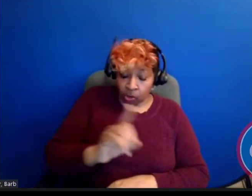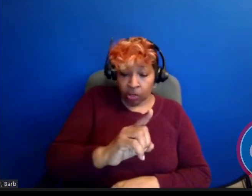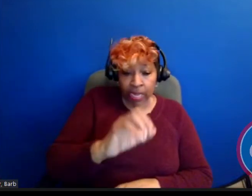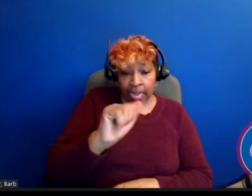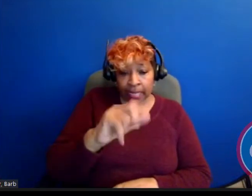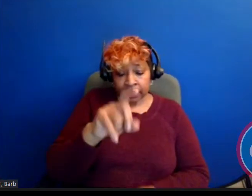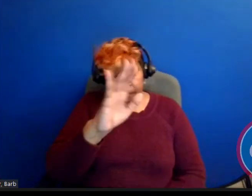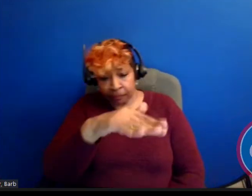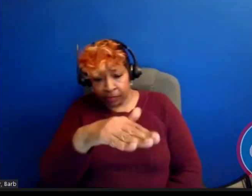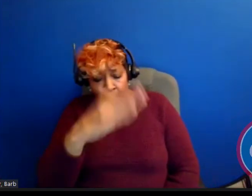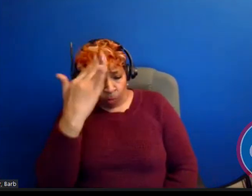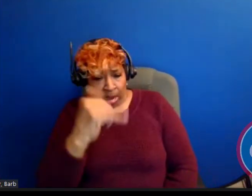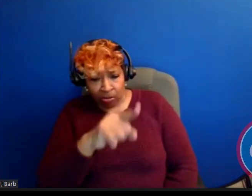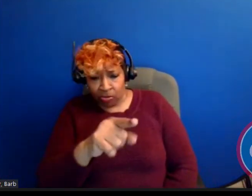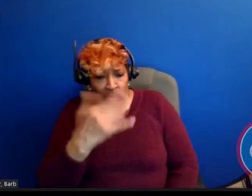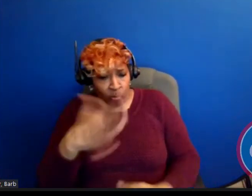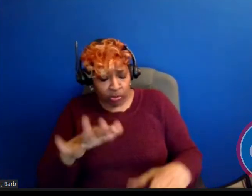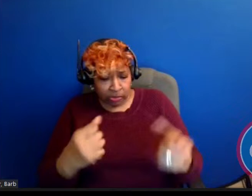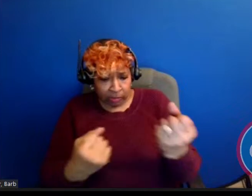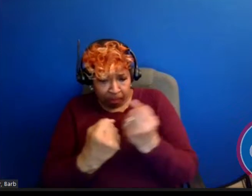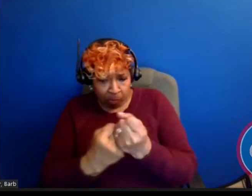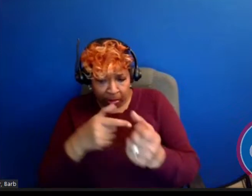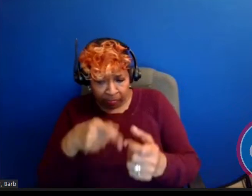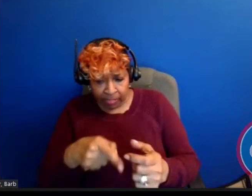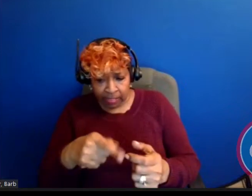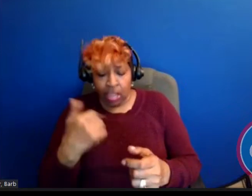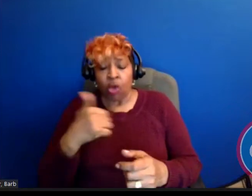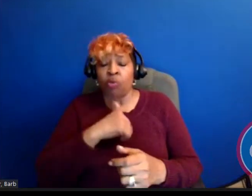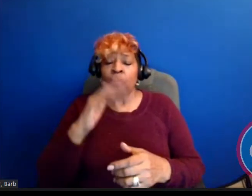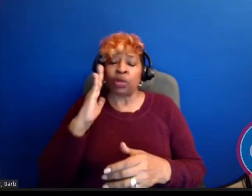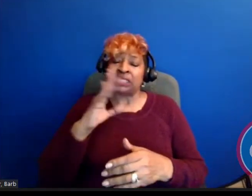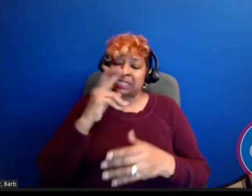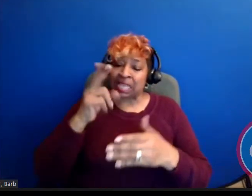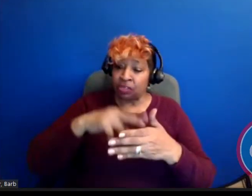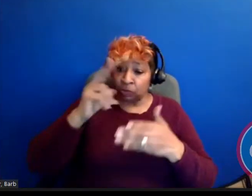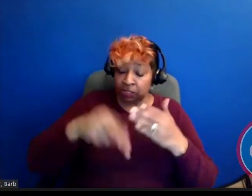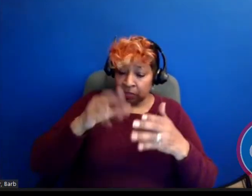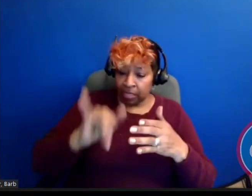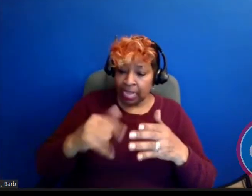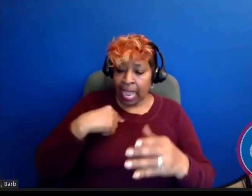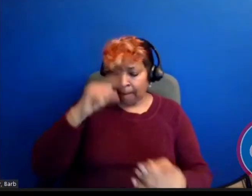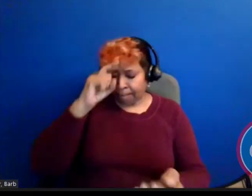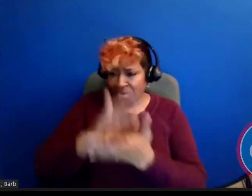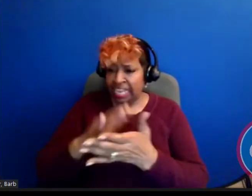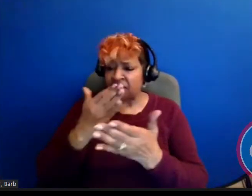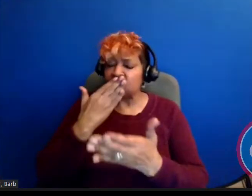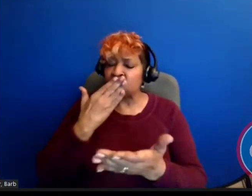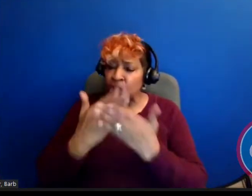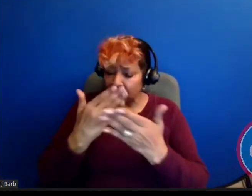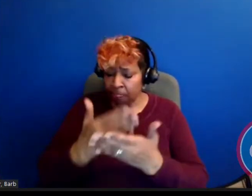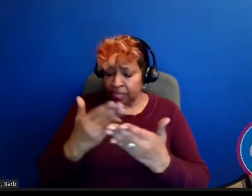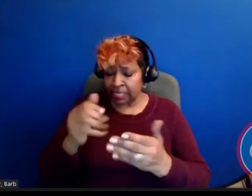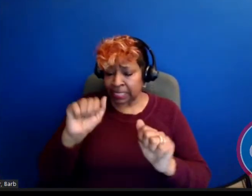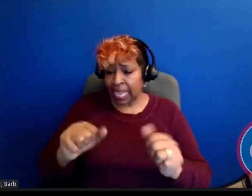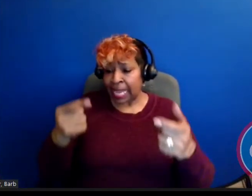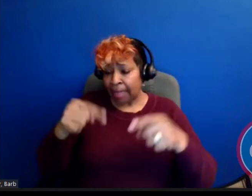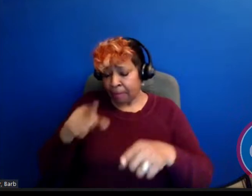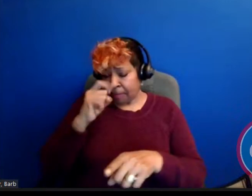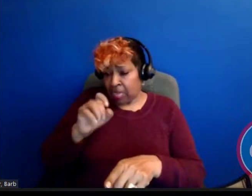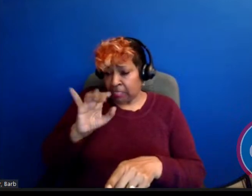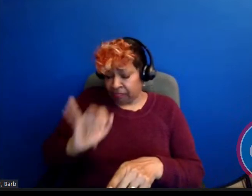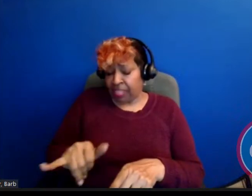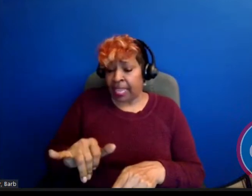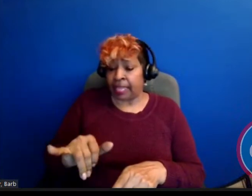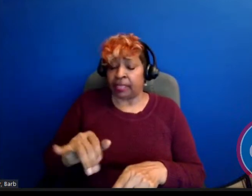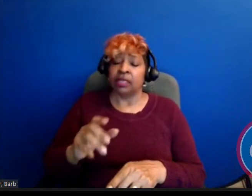in favor of this? And that we'll see the result of that. And so I believe good things can happen because of that. And so